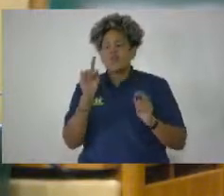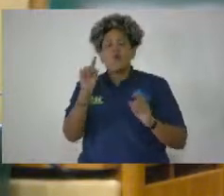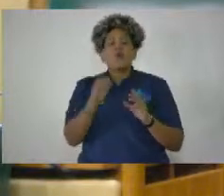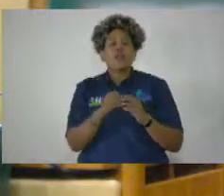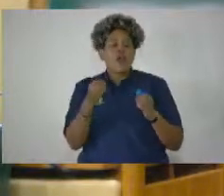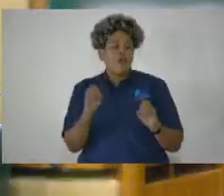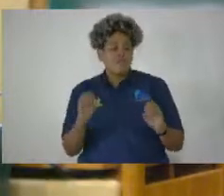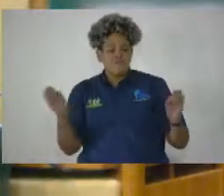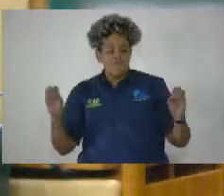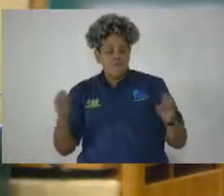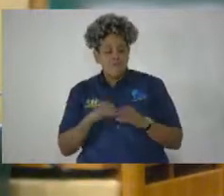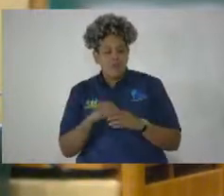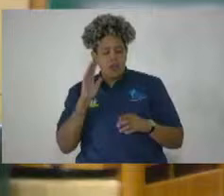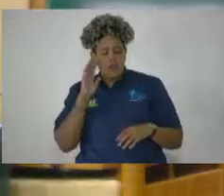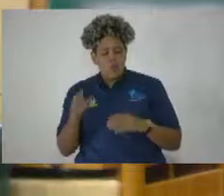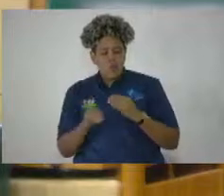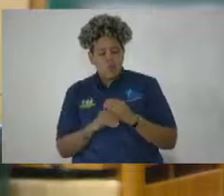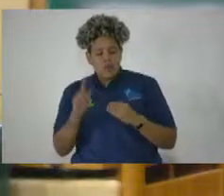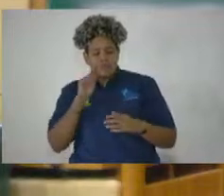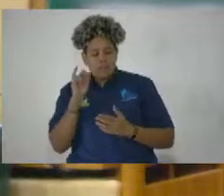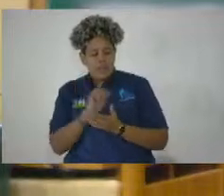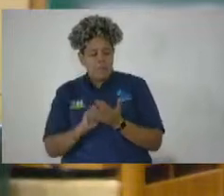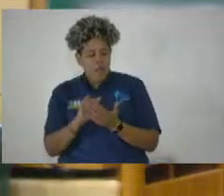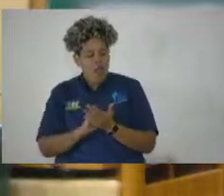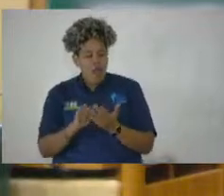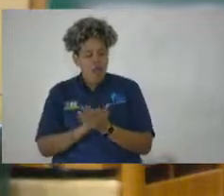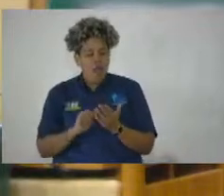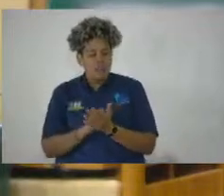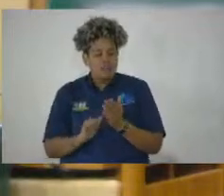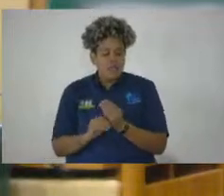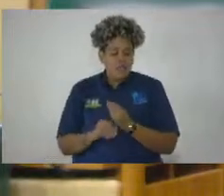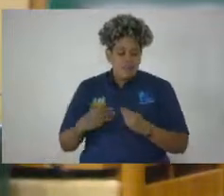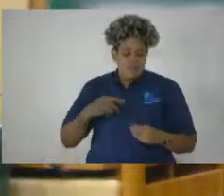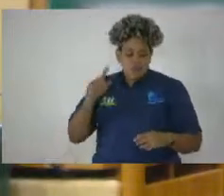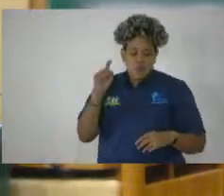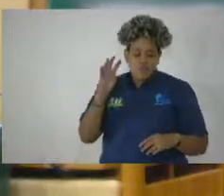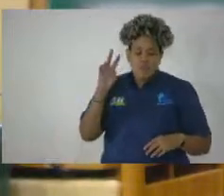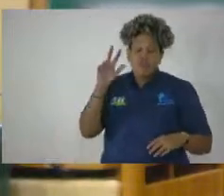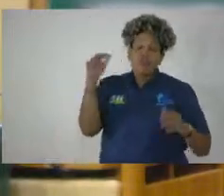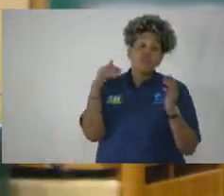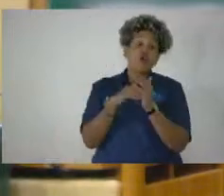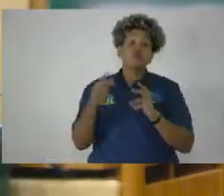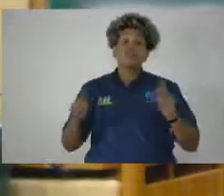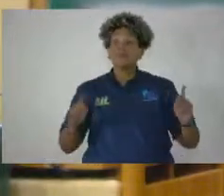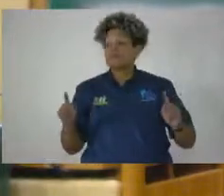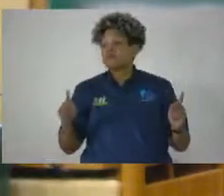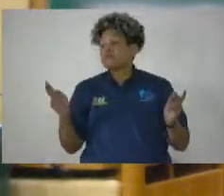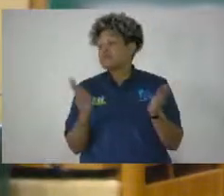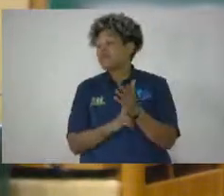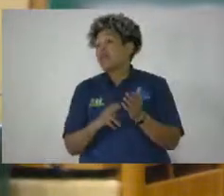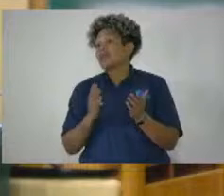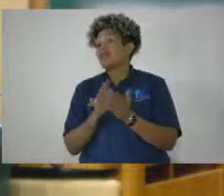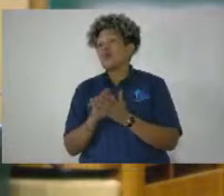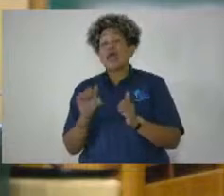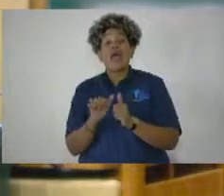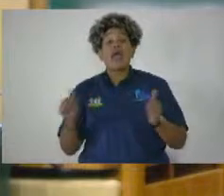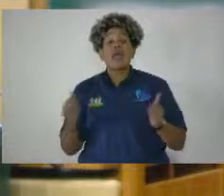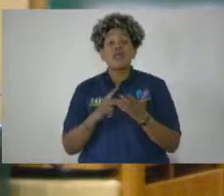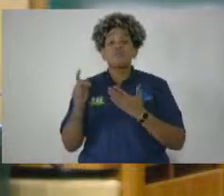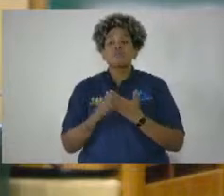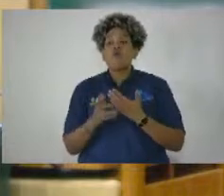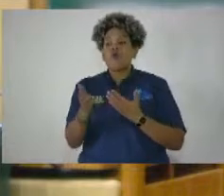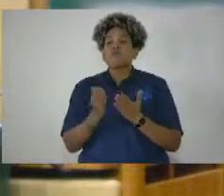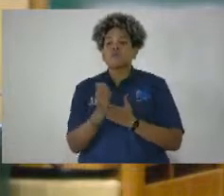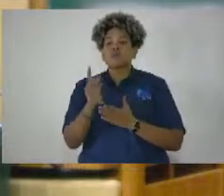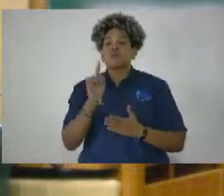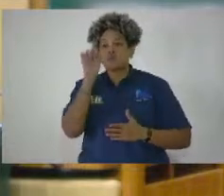office. It would have been impossible to have 243,000 people signed up for any program